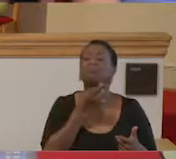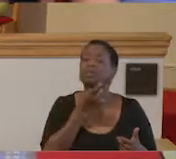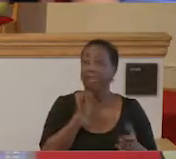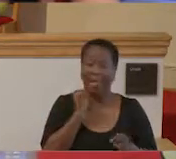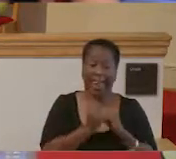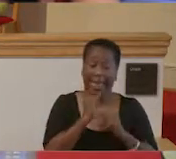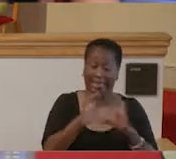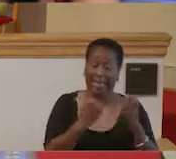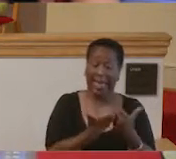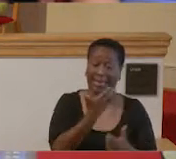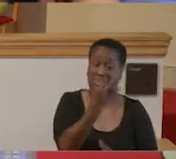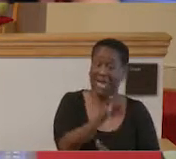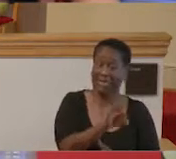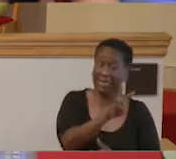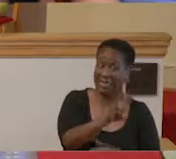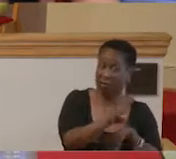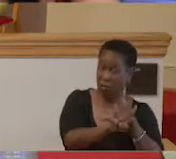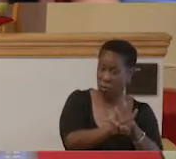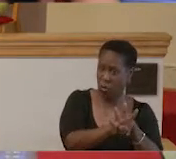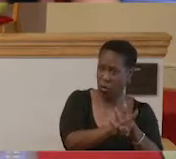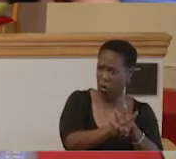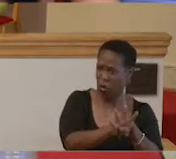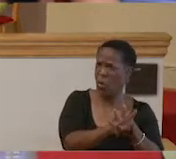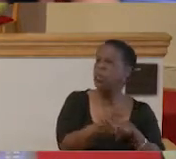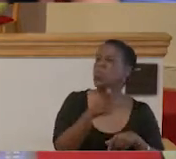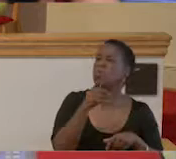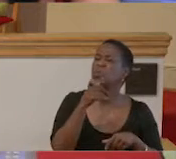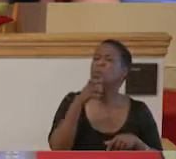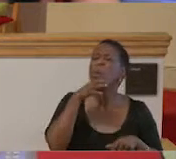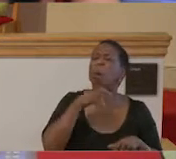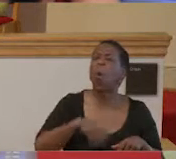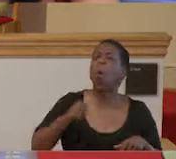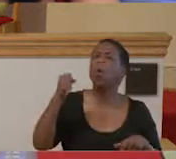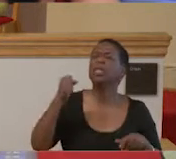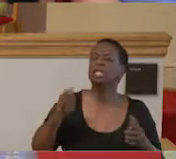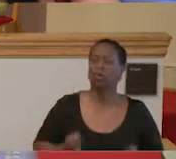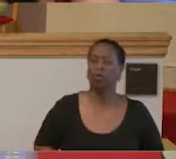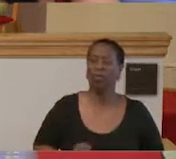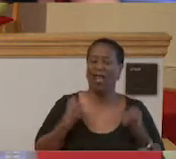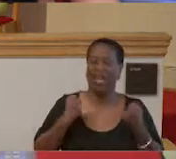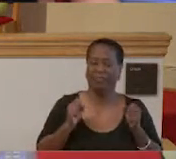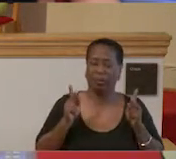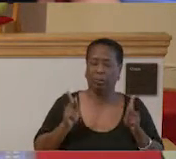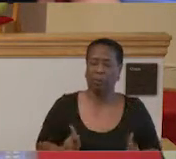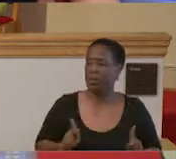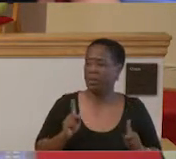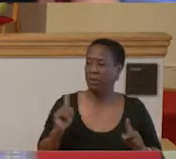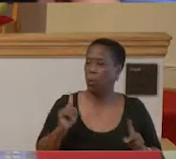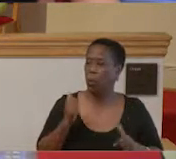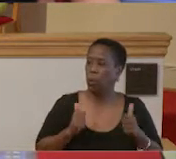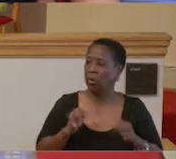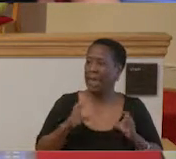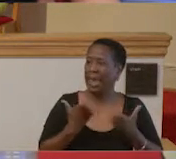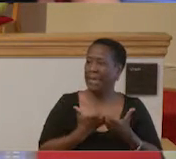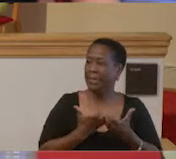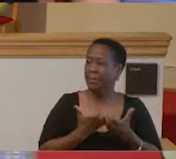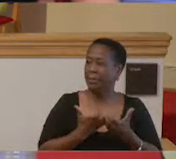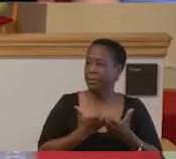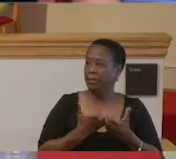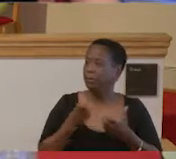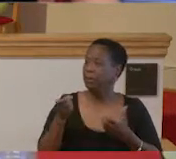the last class was 1964, who is your oldest surviving graduate and what class?